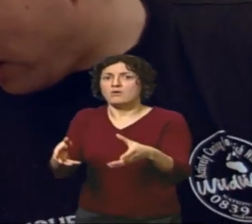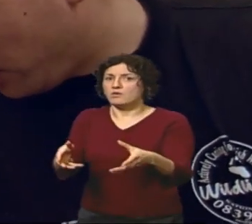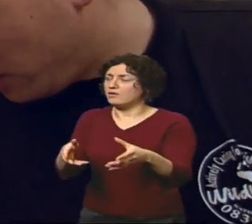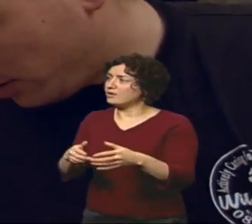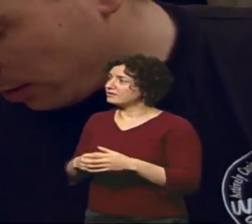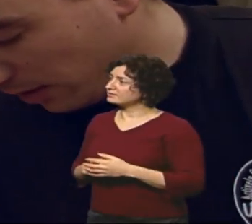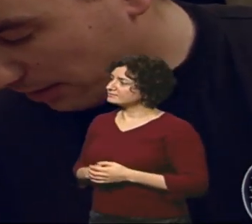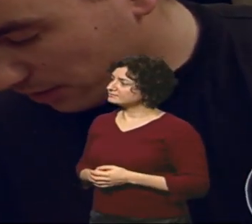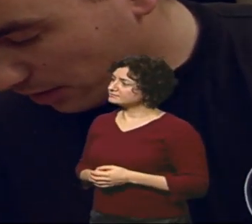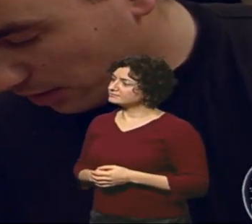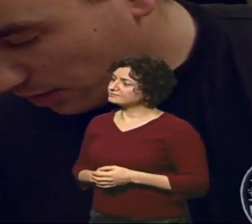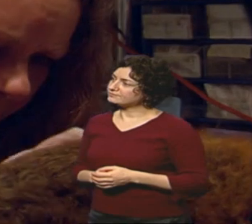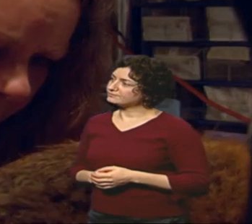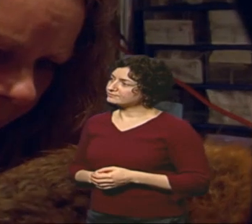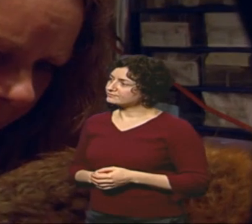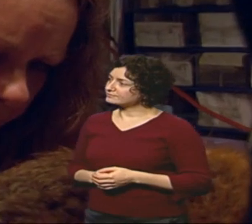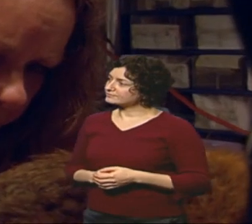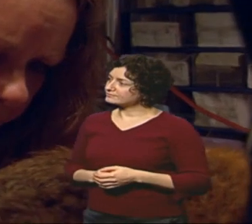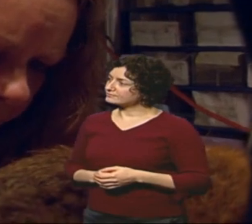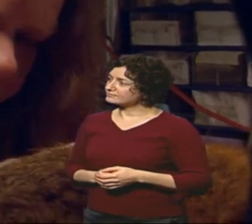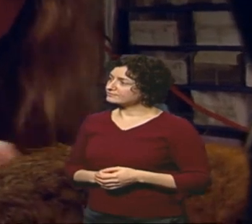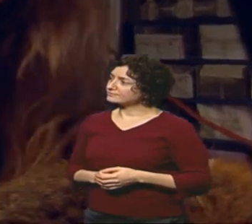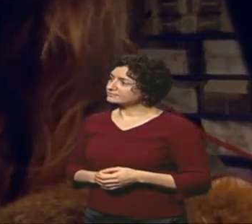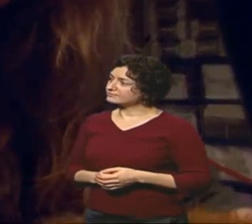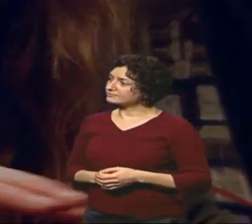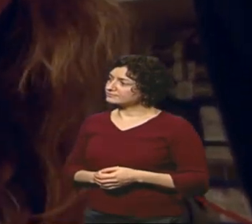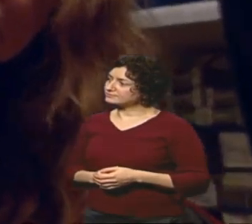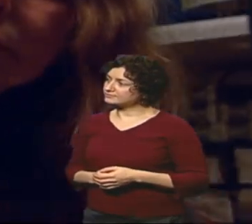a van where she'd collapsed.